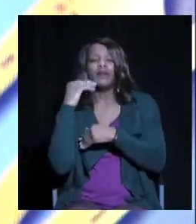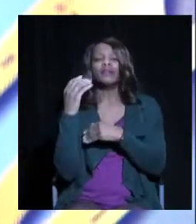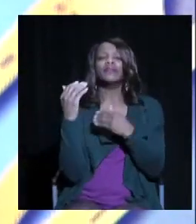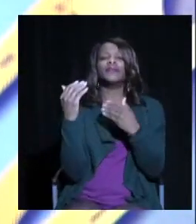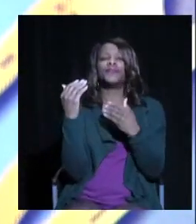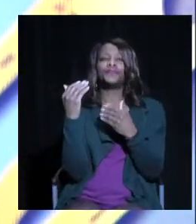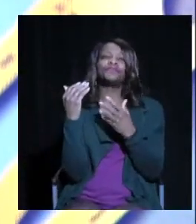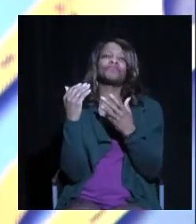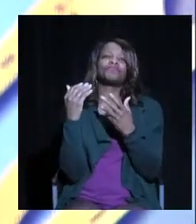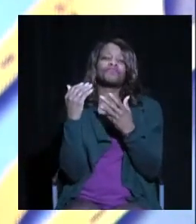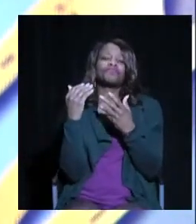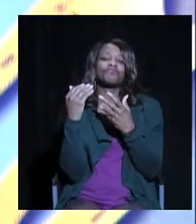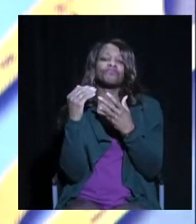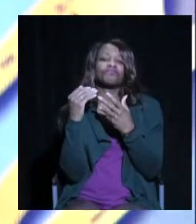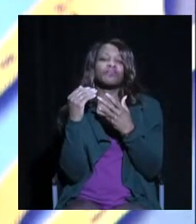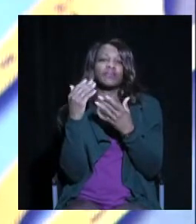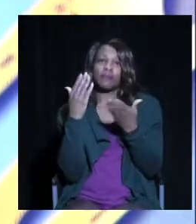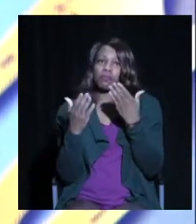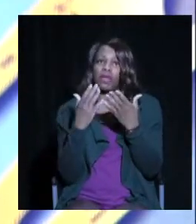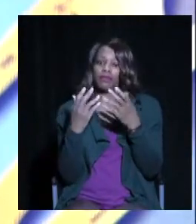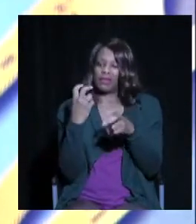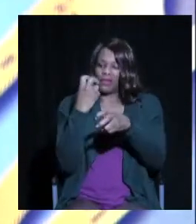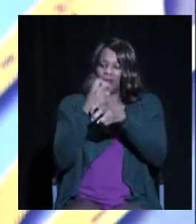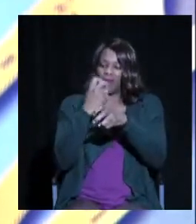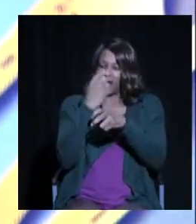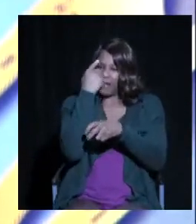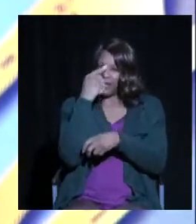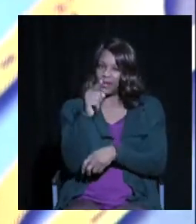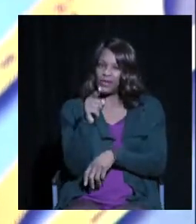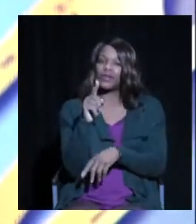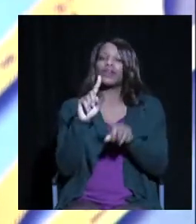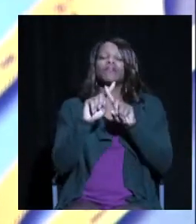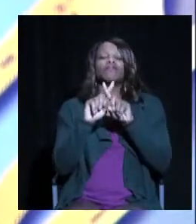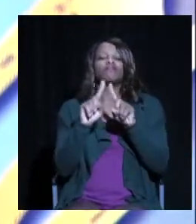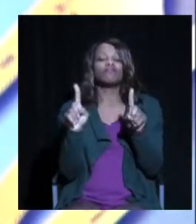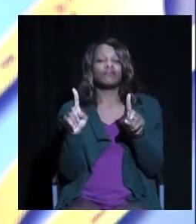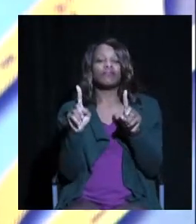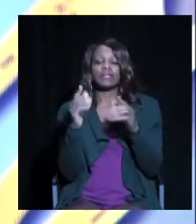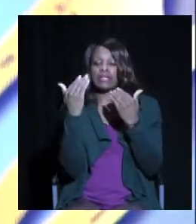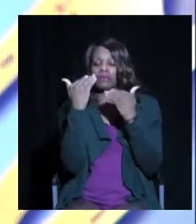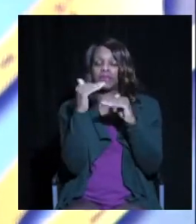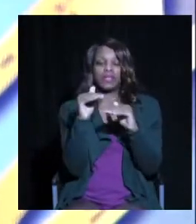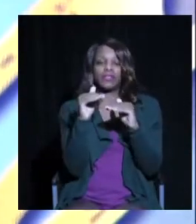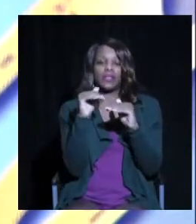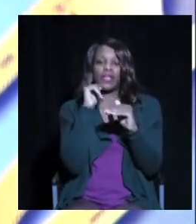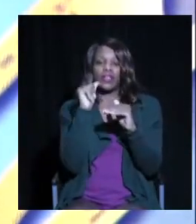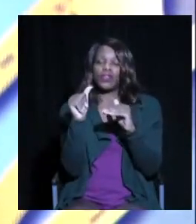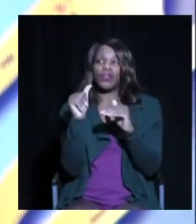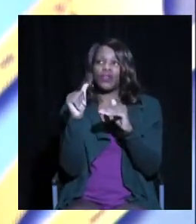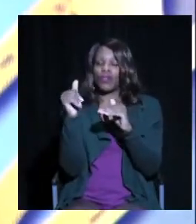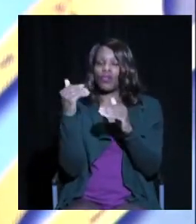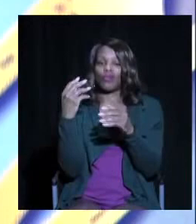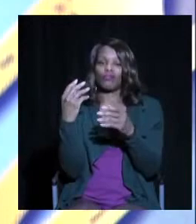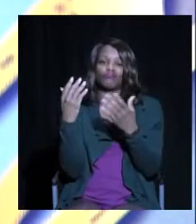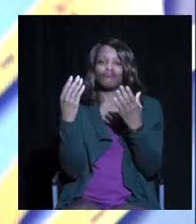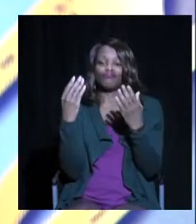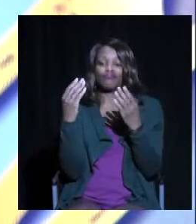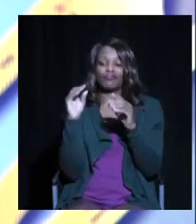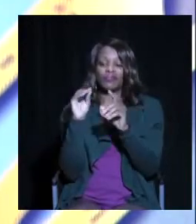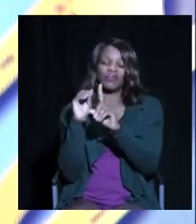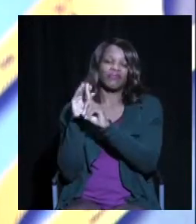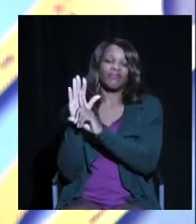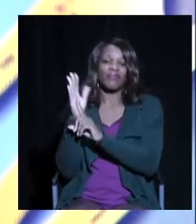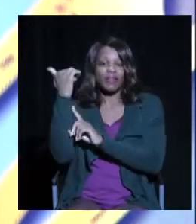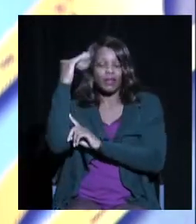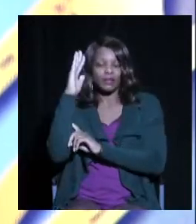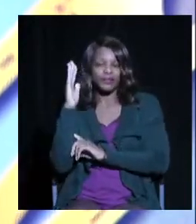to think, no, this makes it heavy and difficult for this thing to work out. Those limitations do not apply to God. He can carry